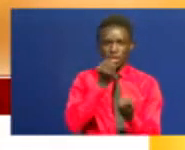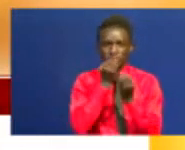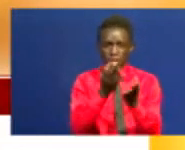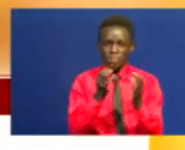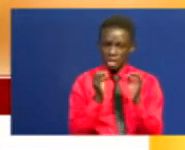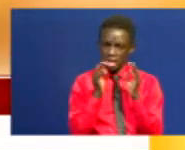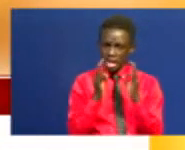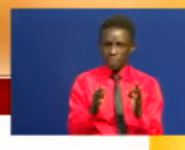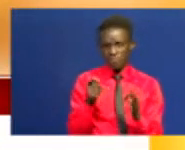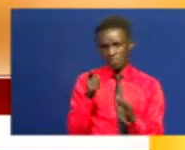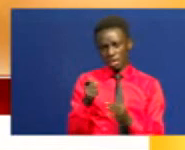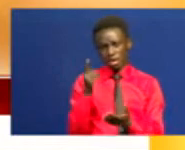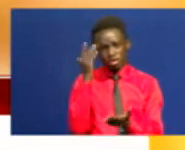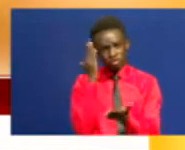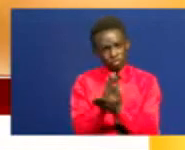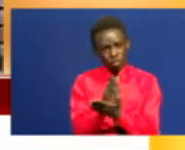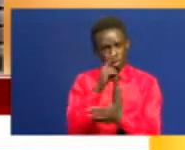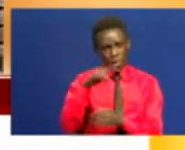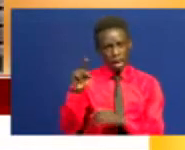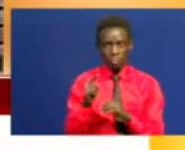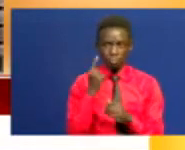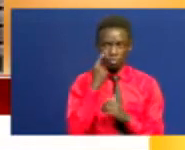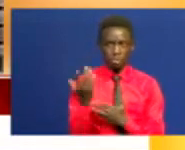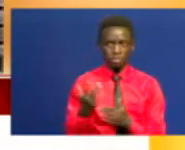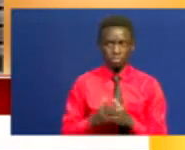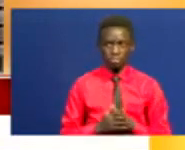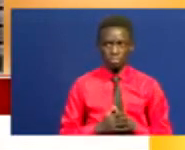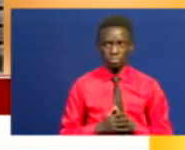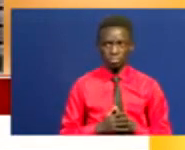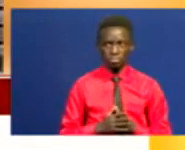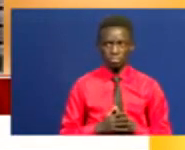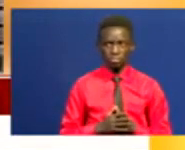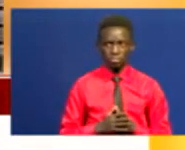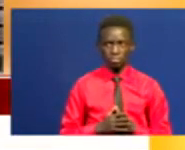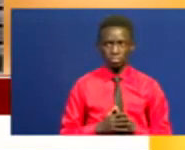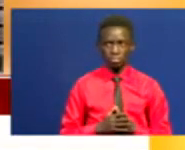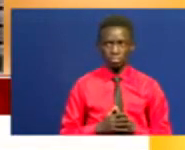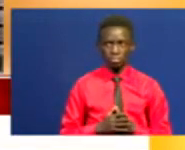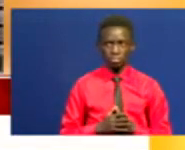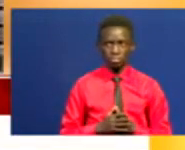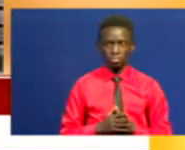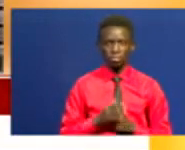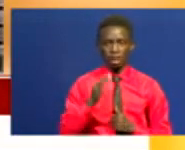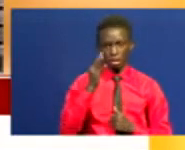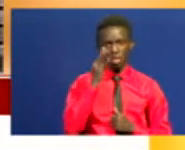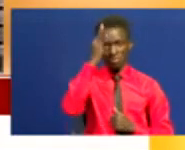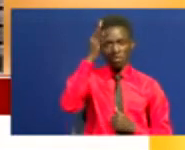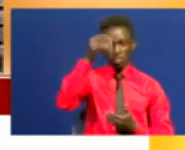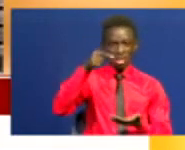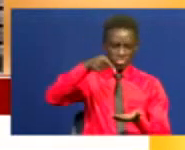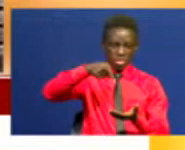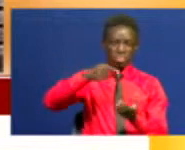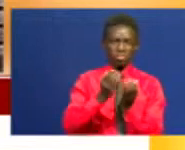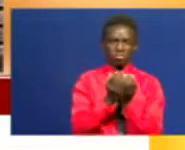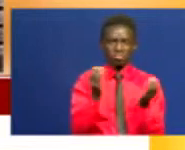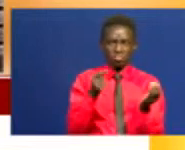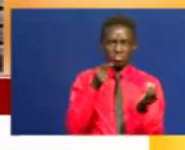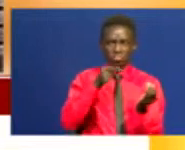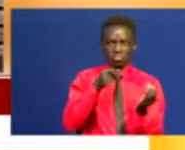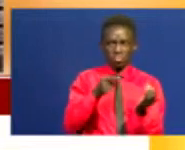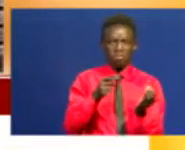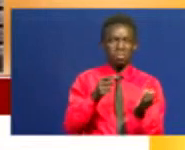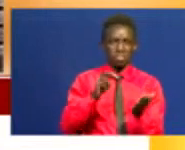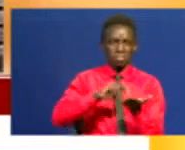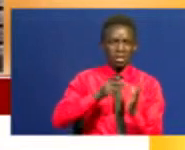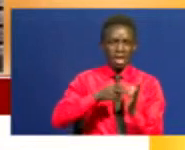this is indeed the way to go. The future is here. Plant-based hot dog